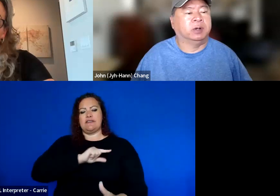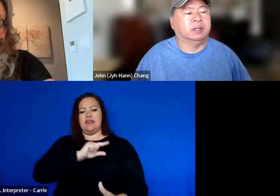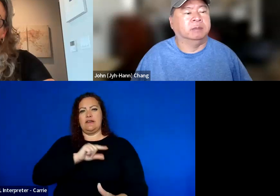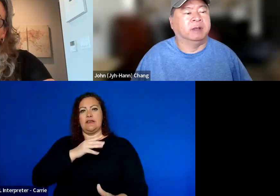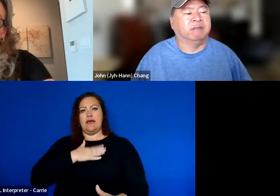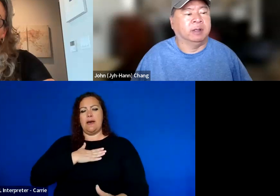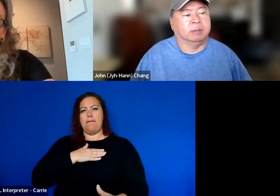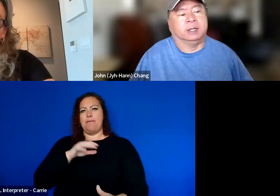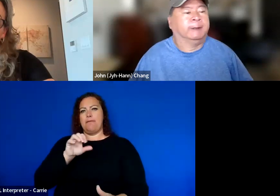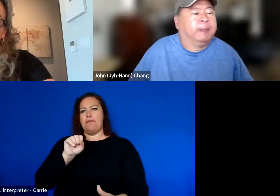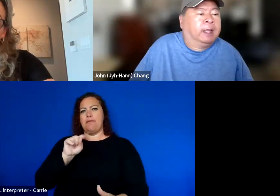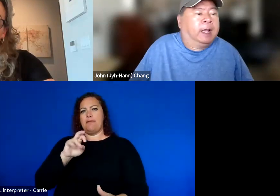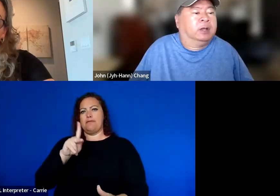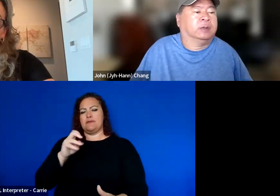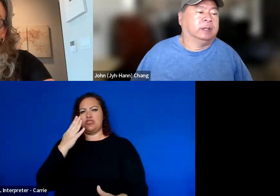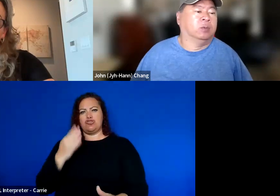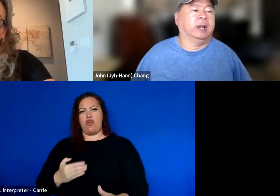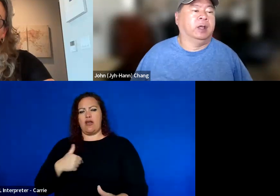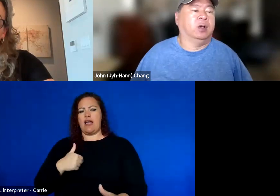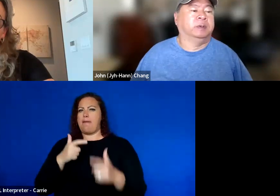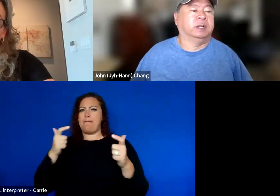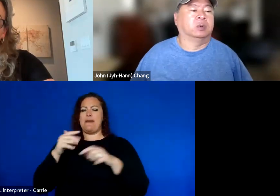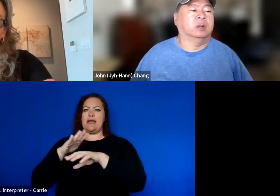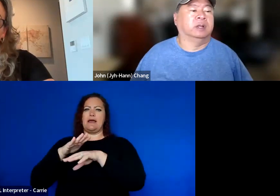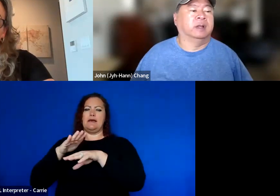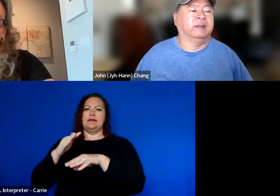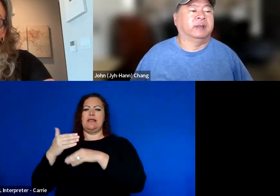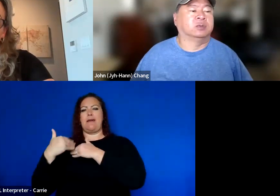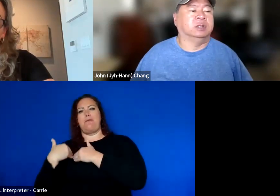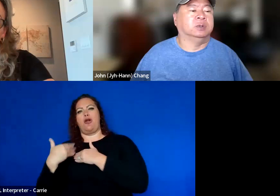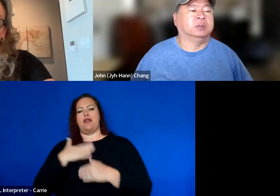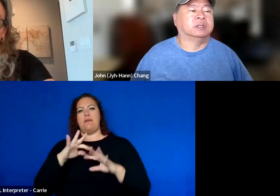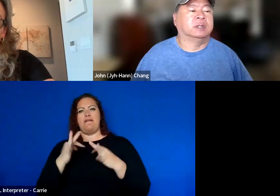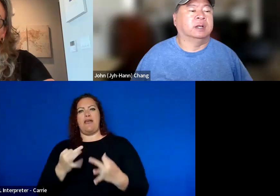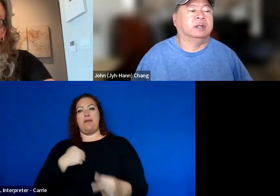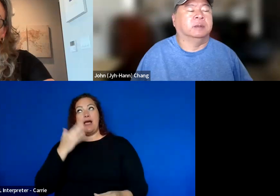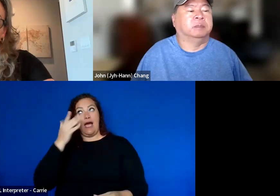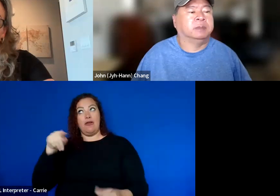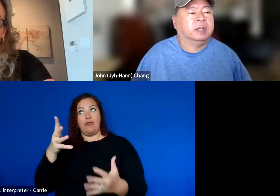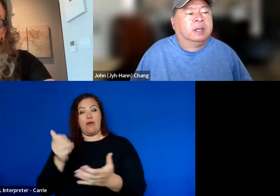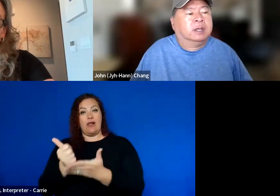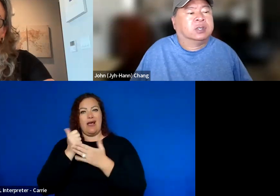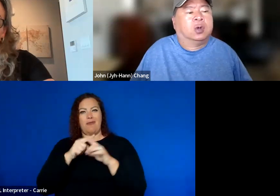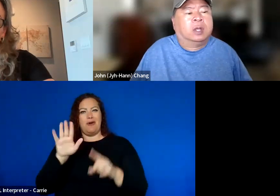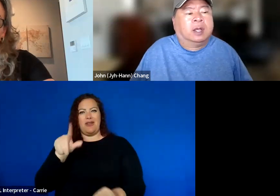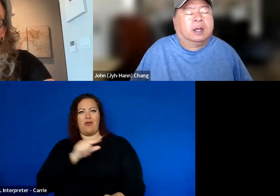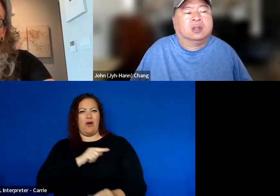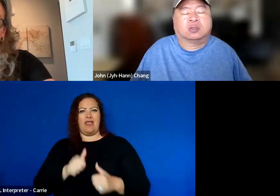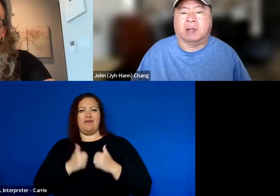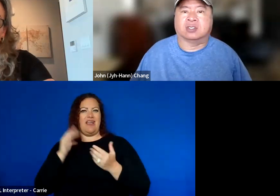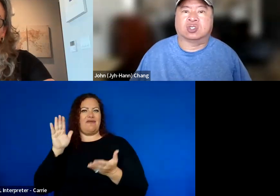huge burden in my family. I know that they want to help, but their quality of life has reduced. It's not